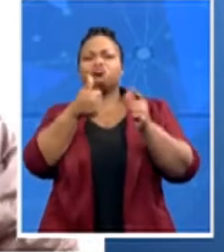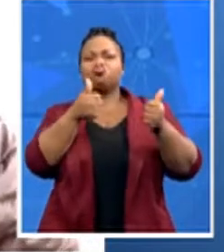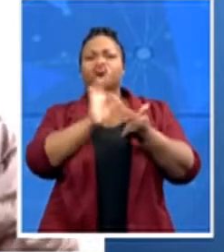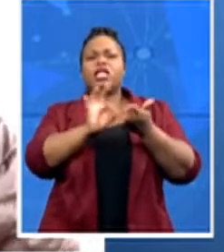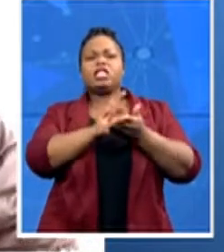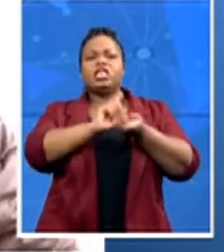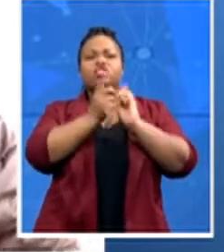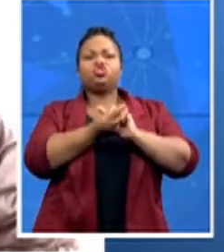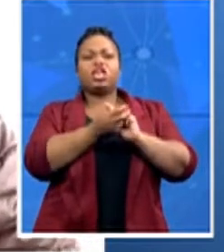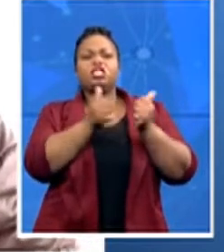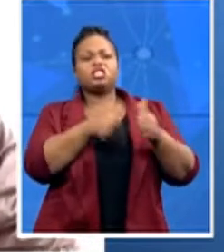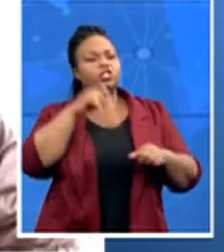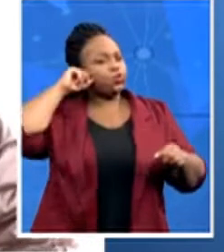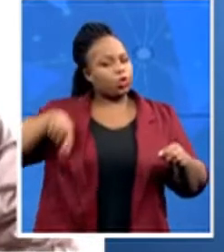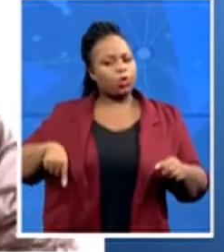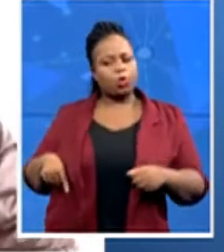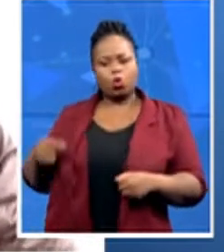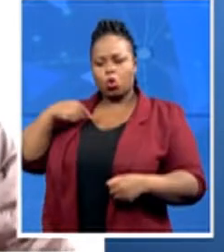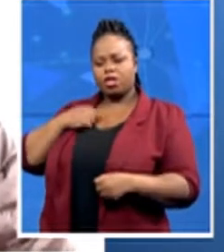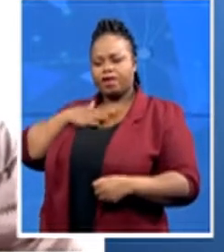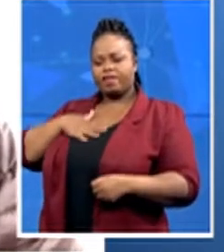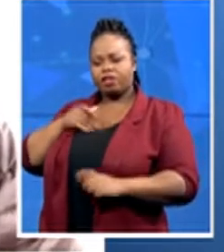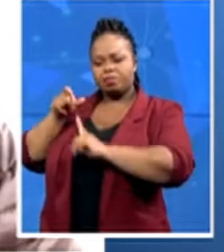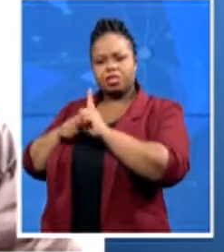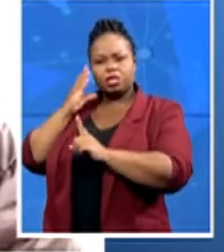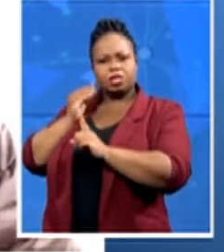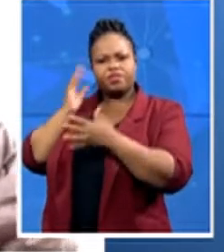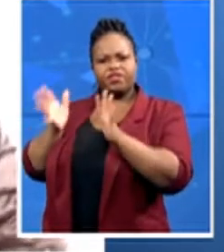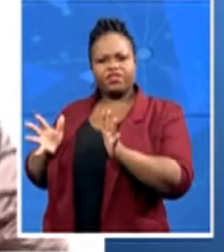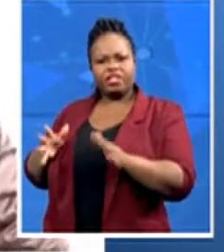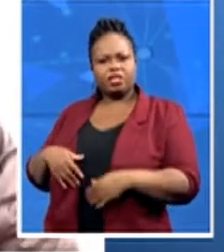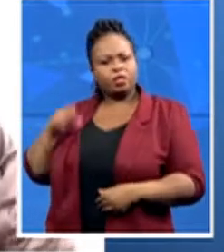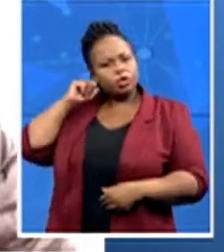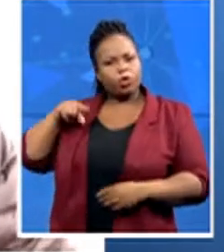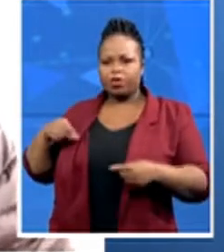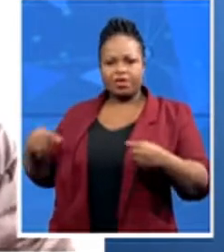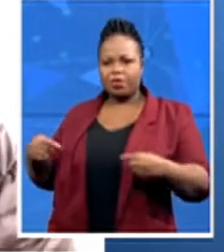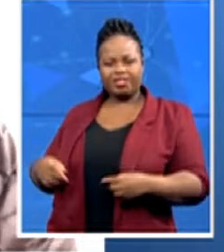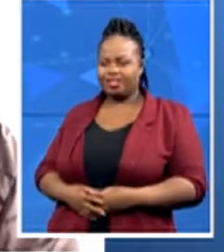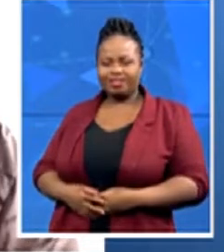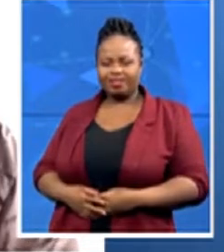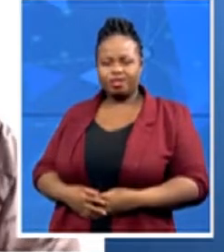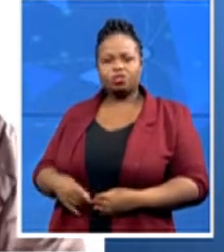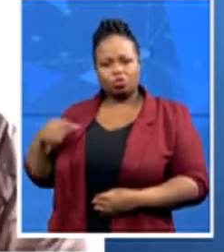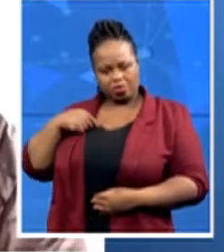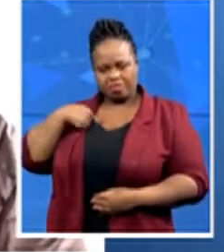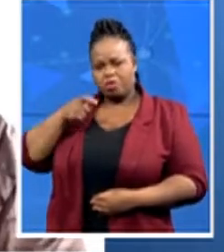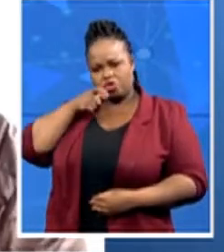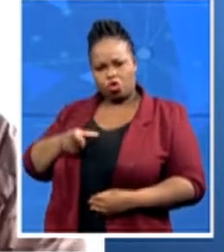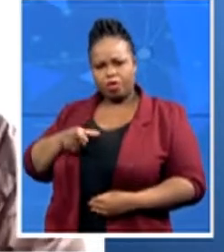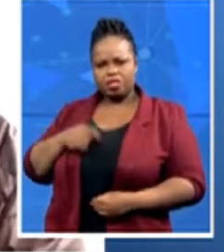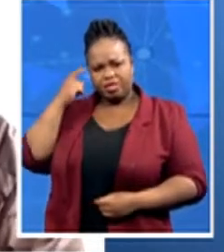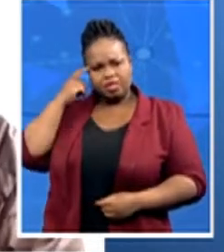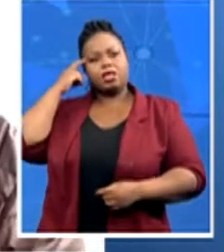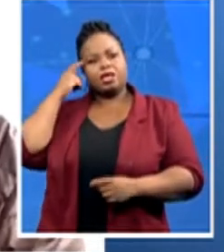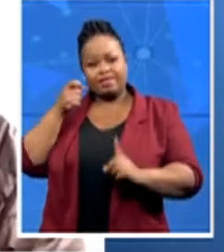my feelings and my emotions as a victim of violence once you consider the parole of a perpetrator of violence.